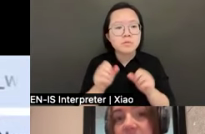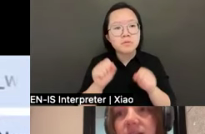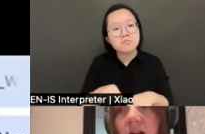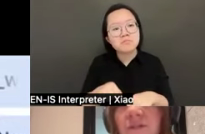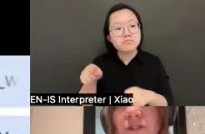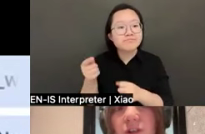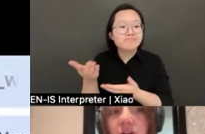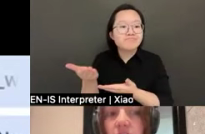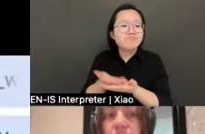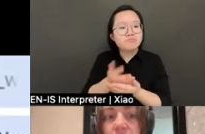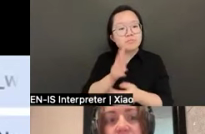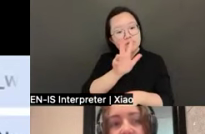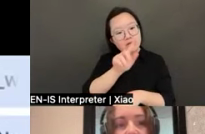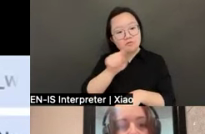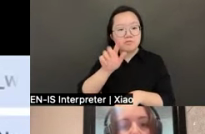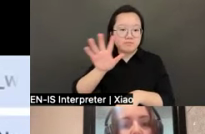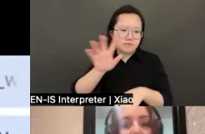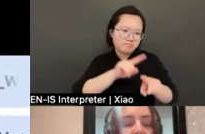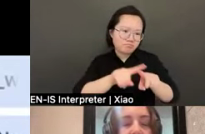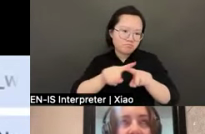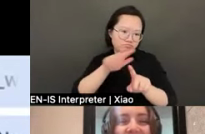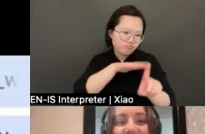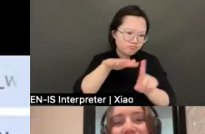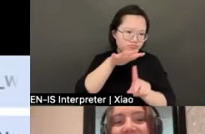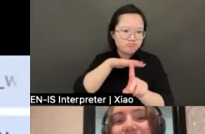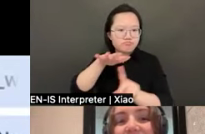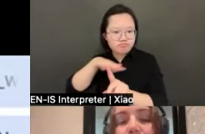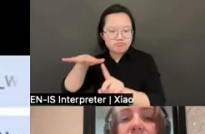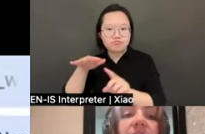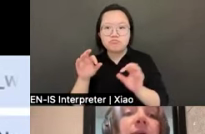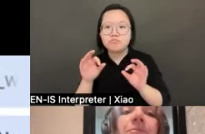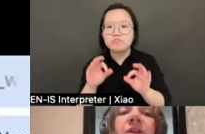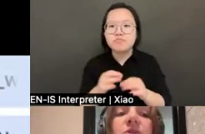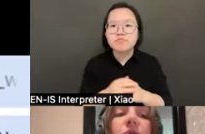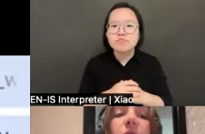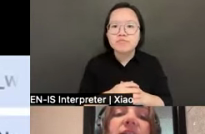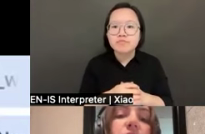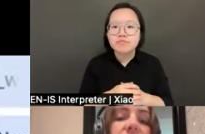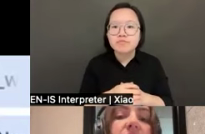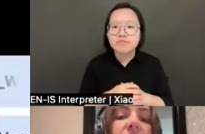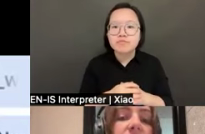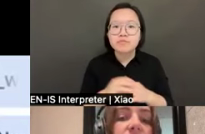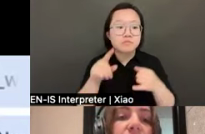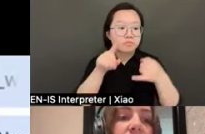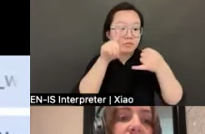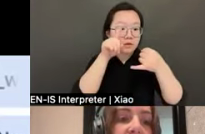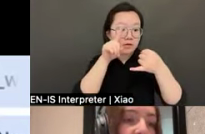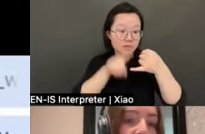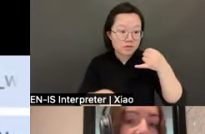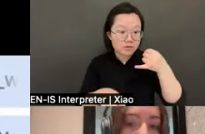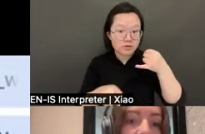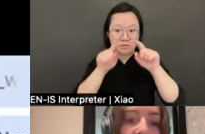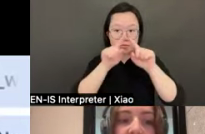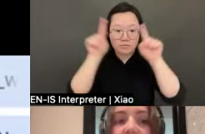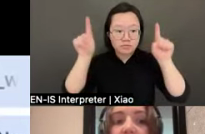is the end of the narrative report, the narrative application template. So as you see, it's not